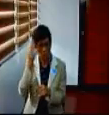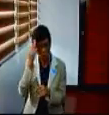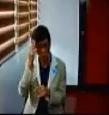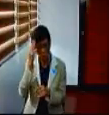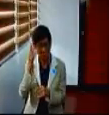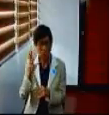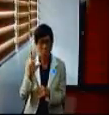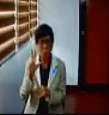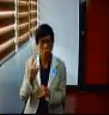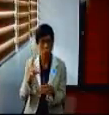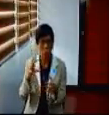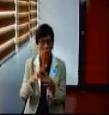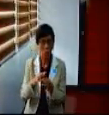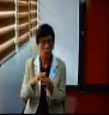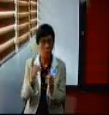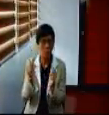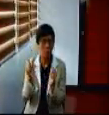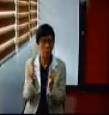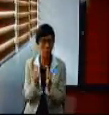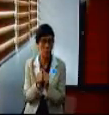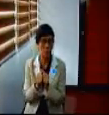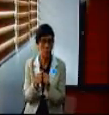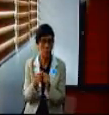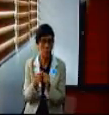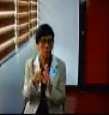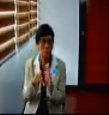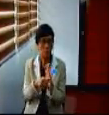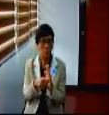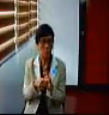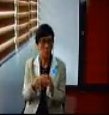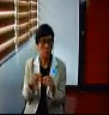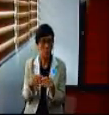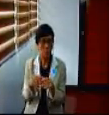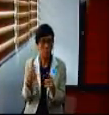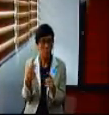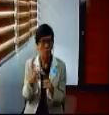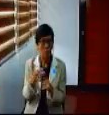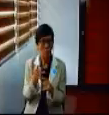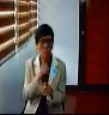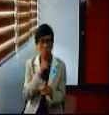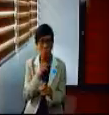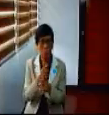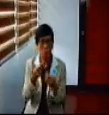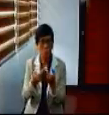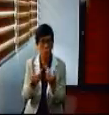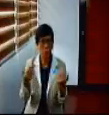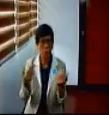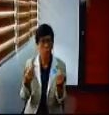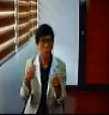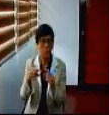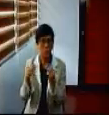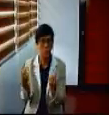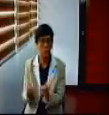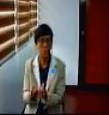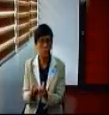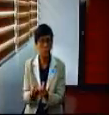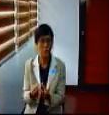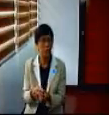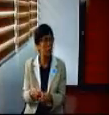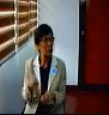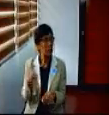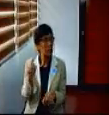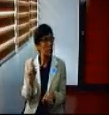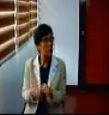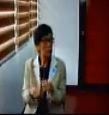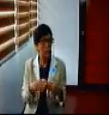association, no connection with its subsidiary, unless these are truly separate entities. Hence, the guiding principles